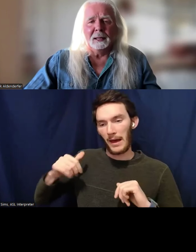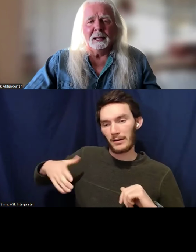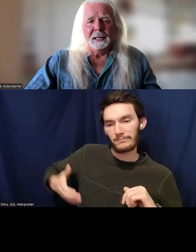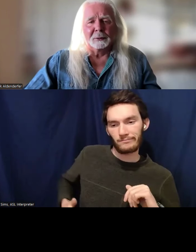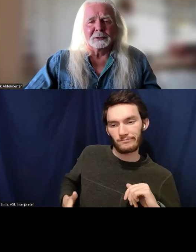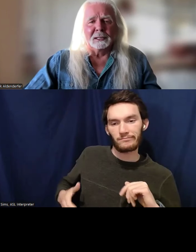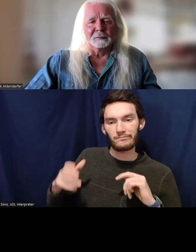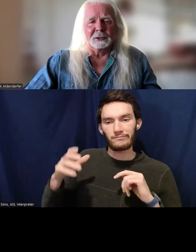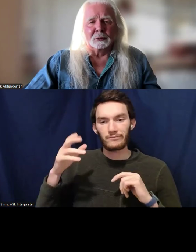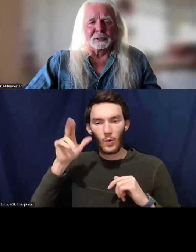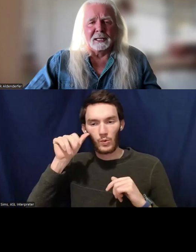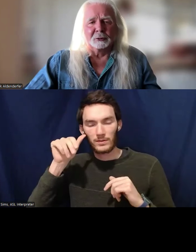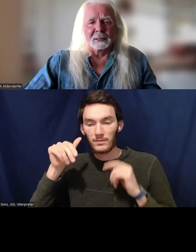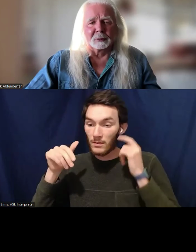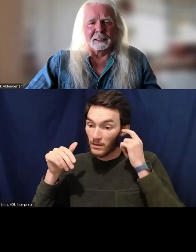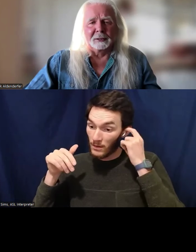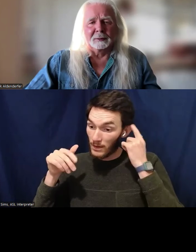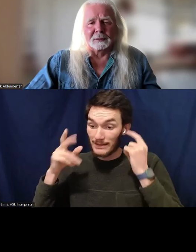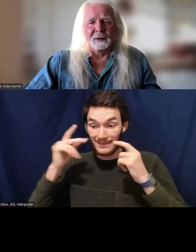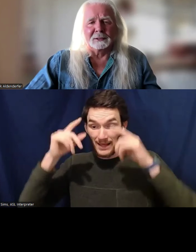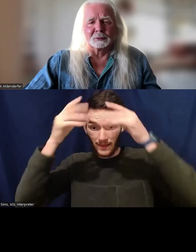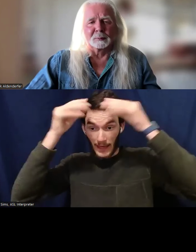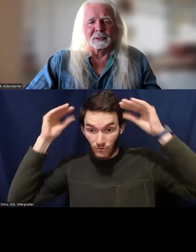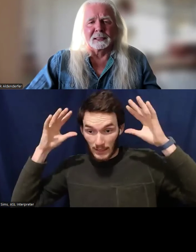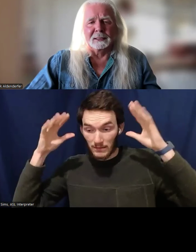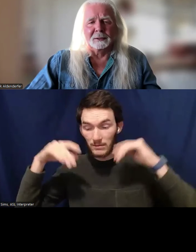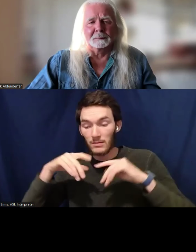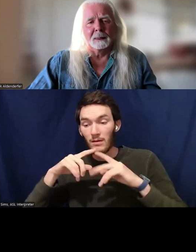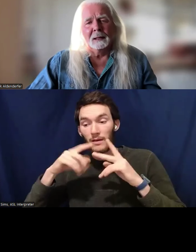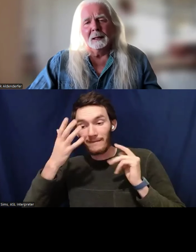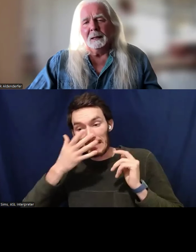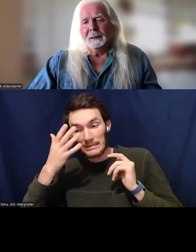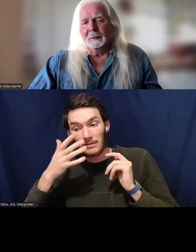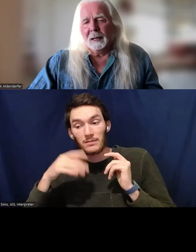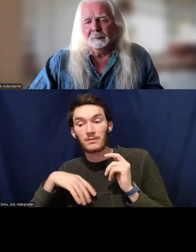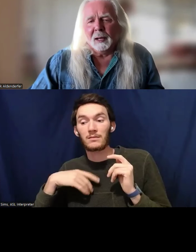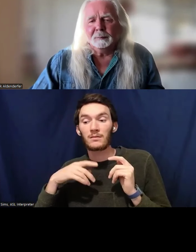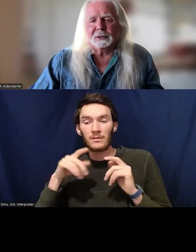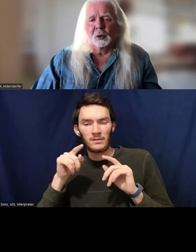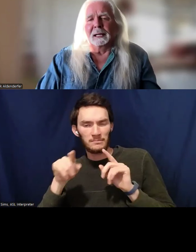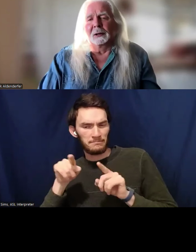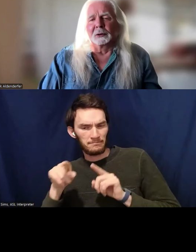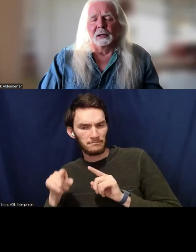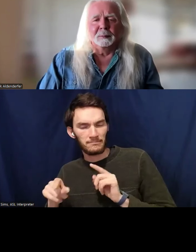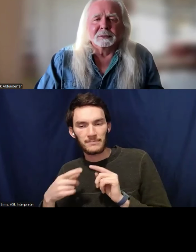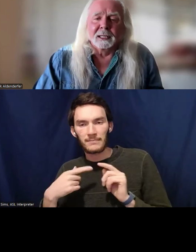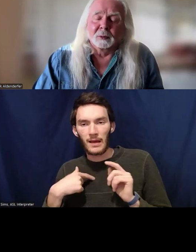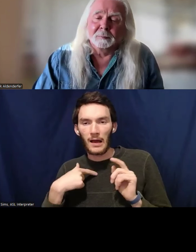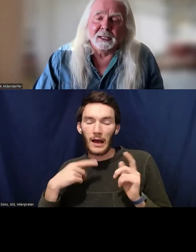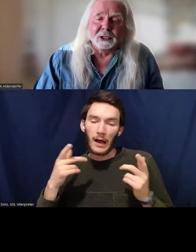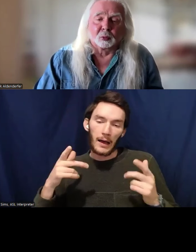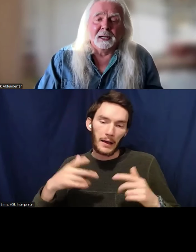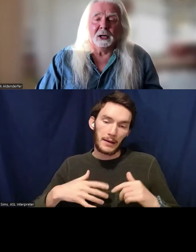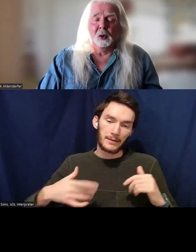here. Here's the individual's headdress right here. His face is represented here. I'm just going out on a limb and saying,